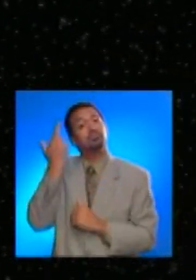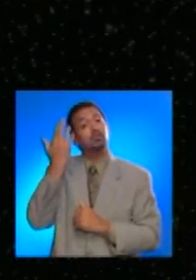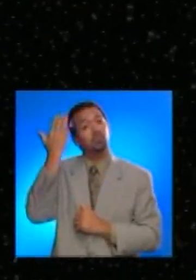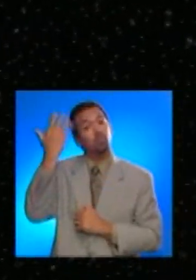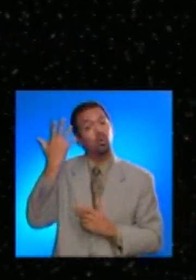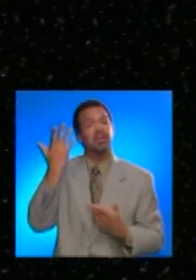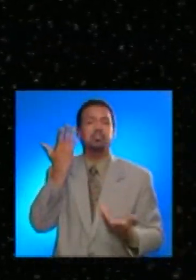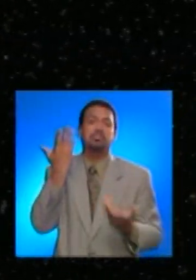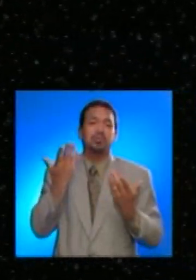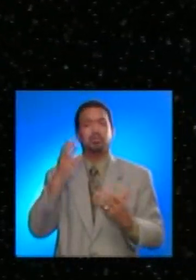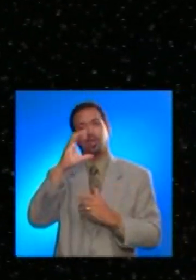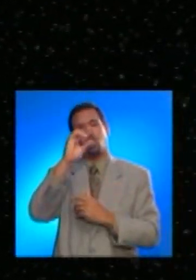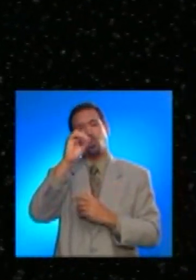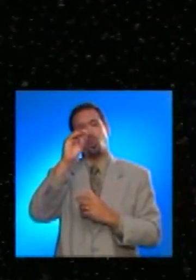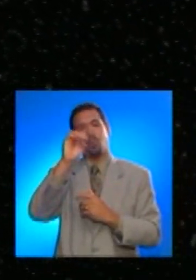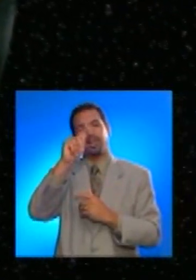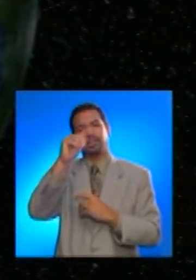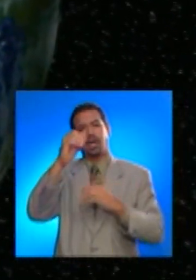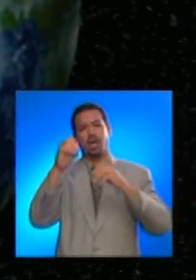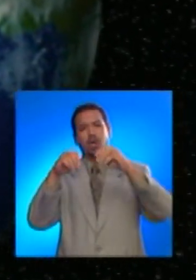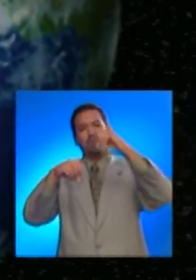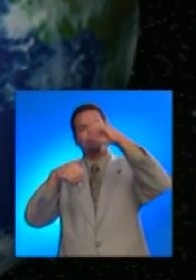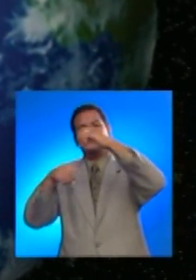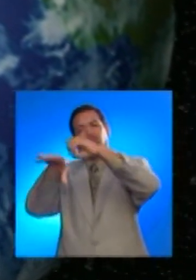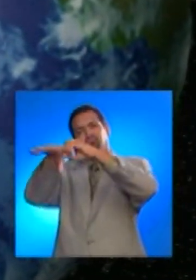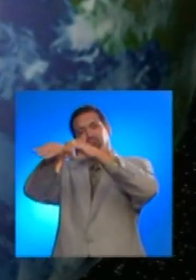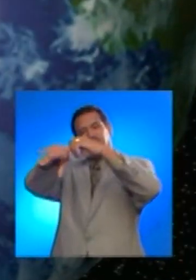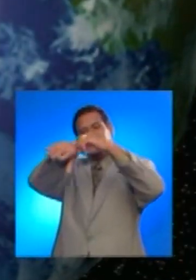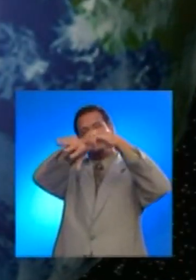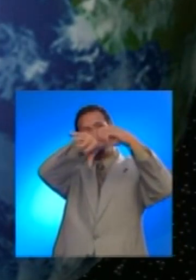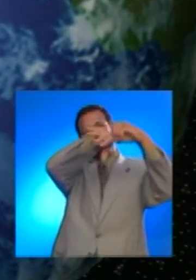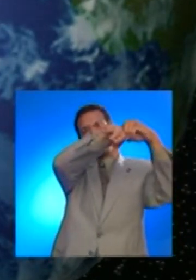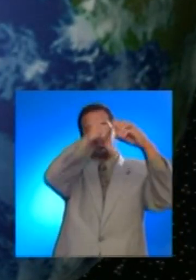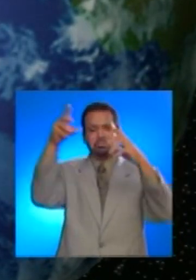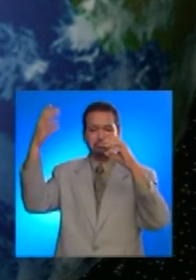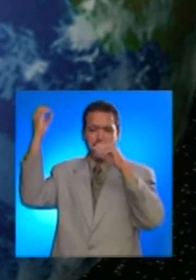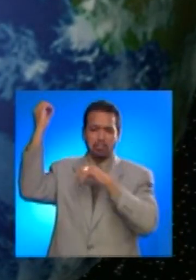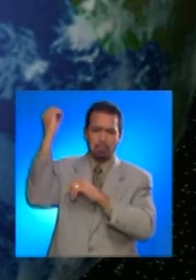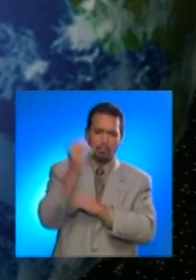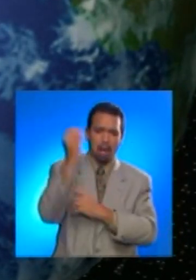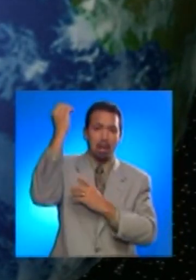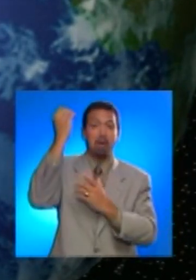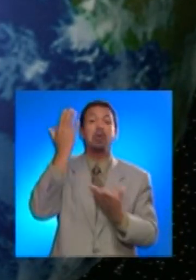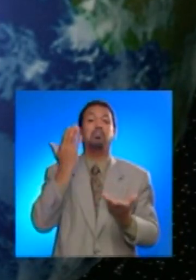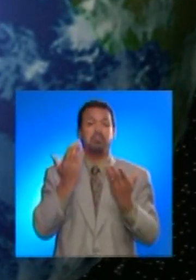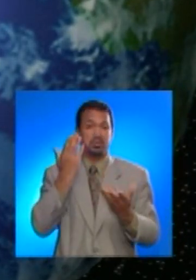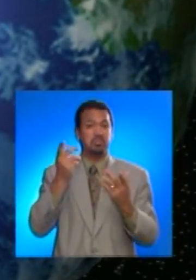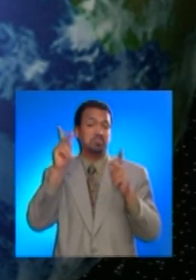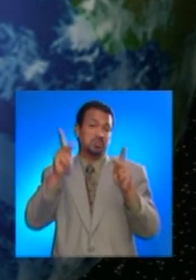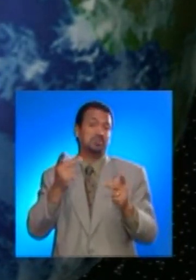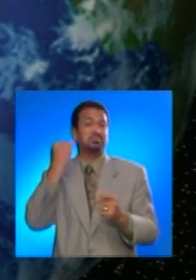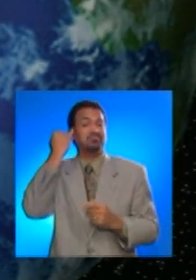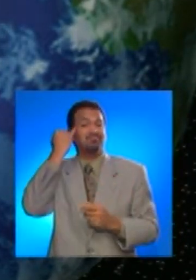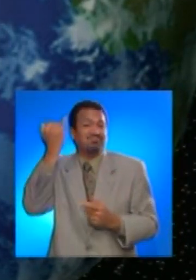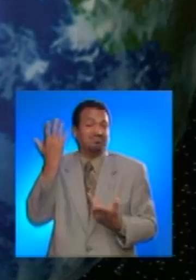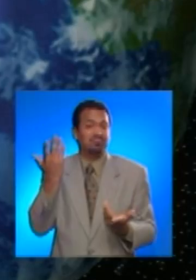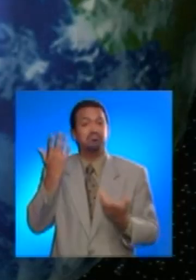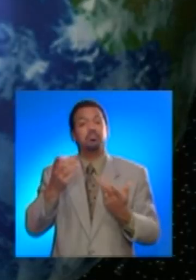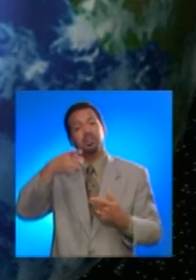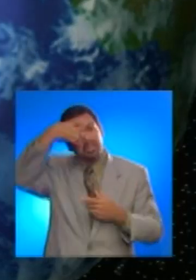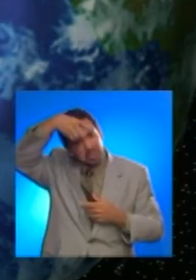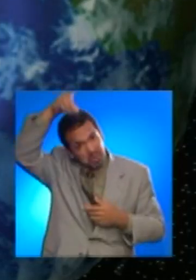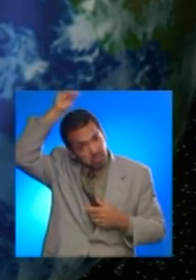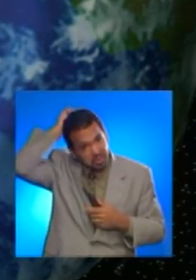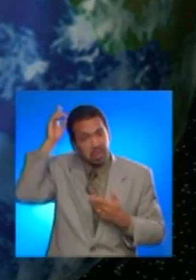impact of an asteroid or other large object from space on the surface of the ocean. Some theories argue that this kind of event could